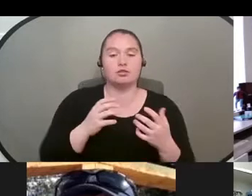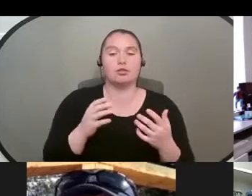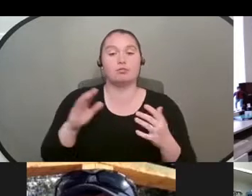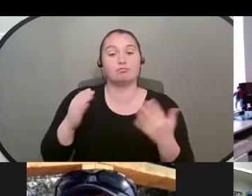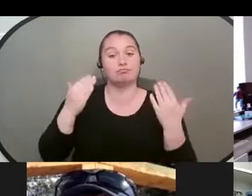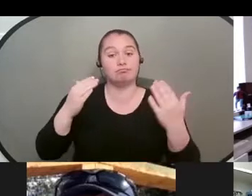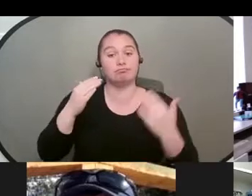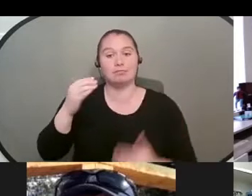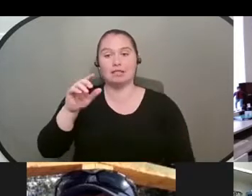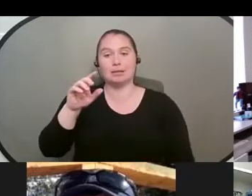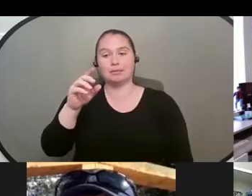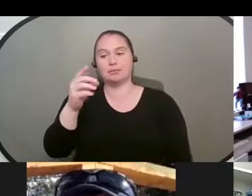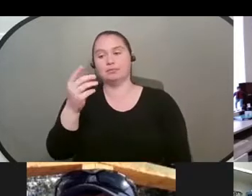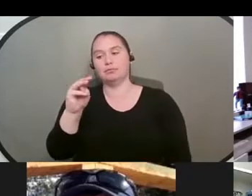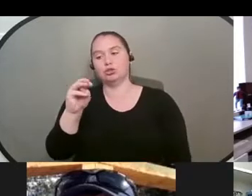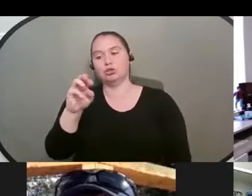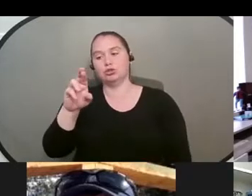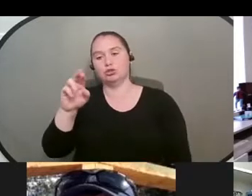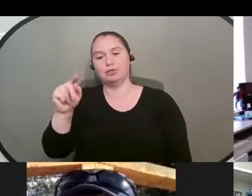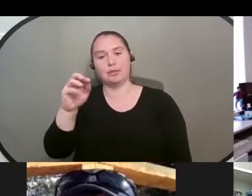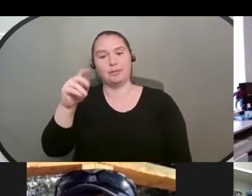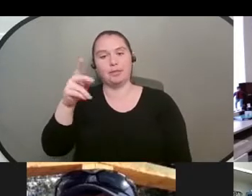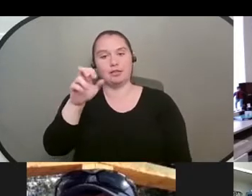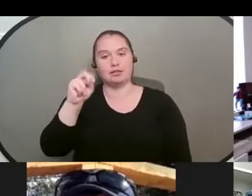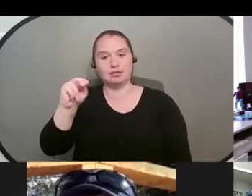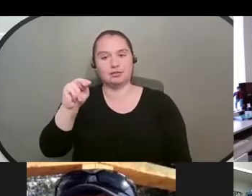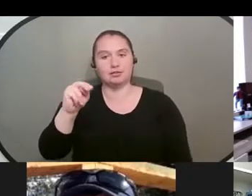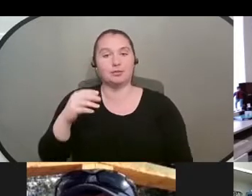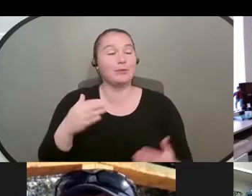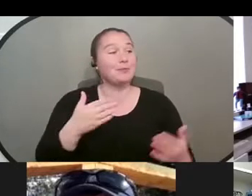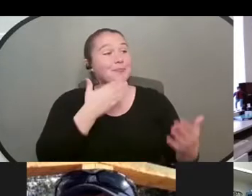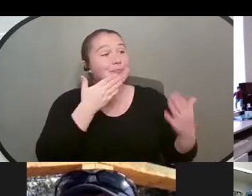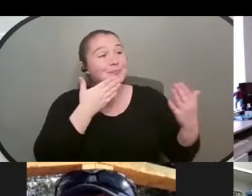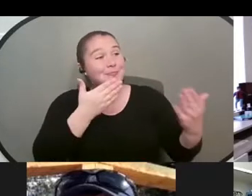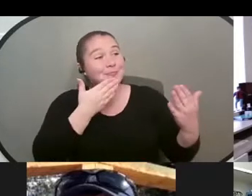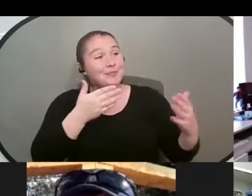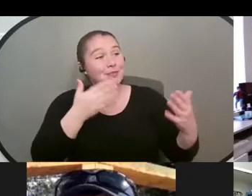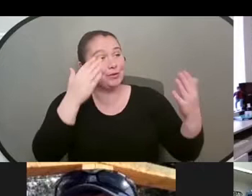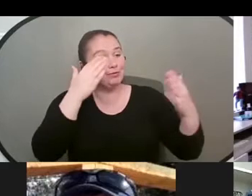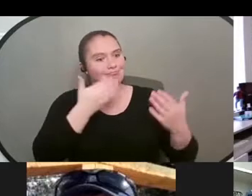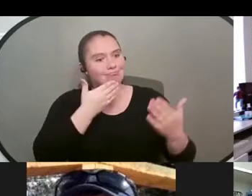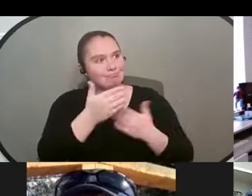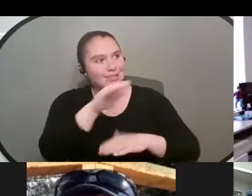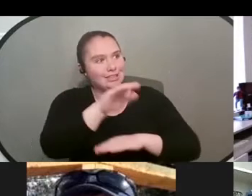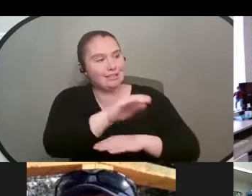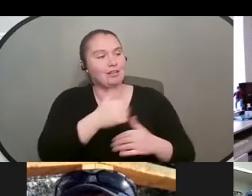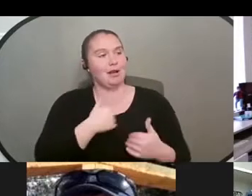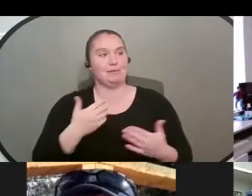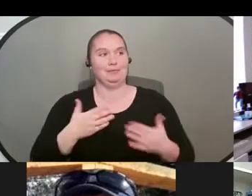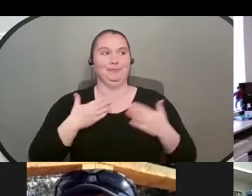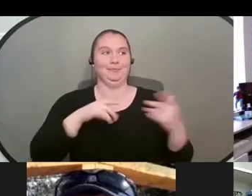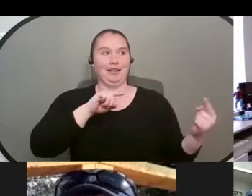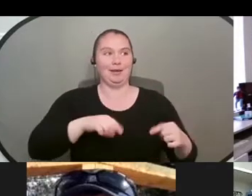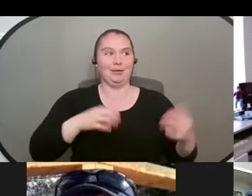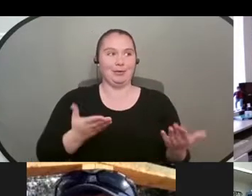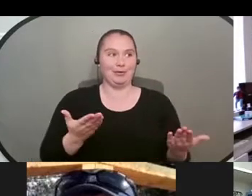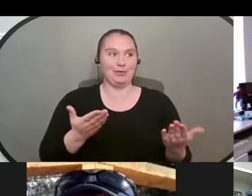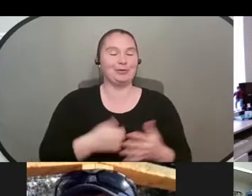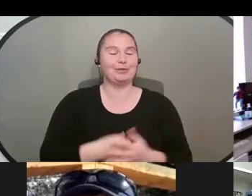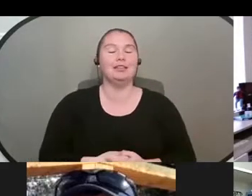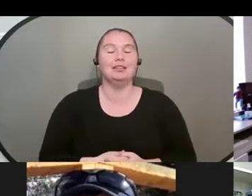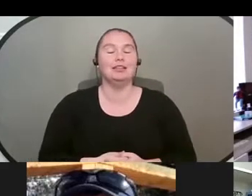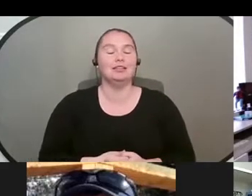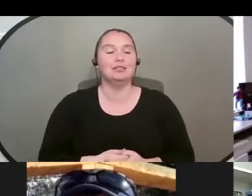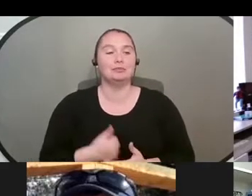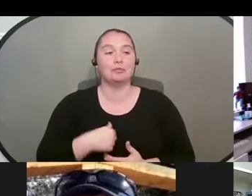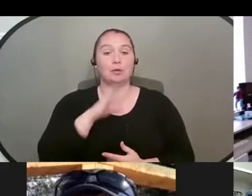Templeton. Well, thank you. Good evening. It is my pleasure to be here with you this evening. And I will